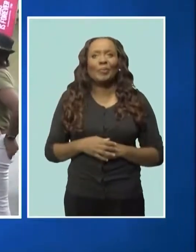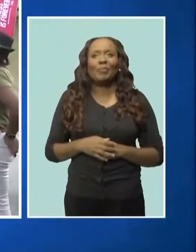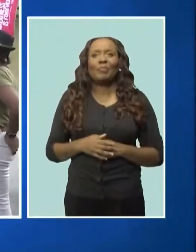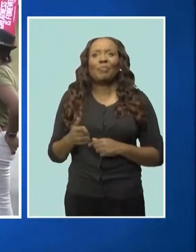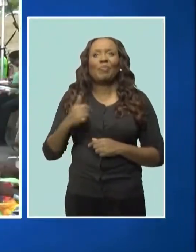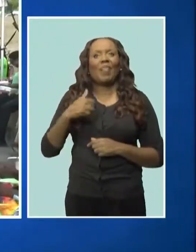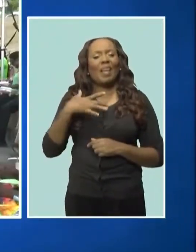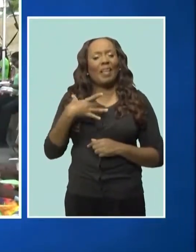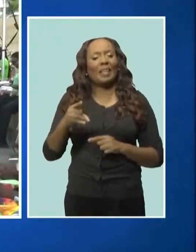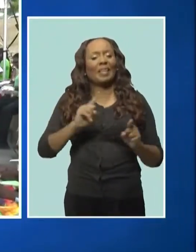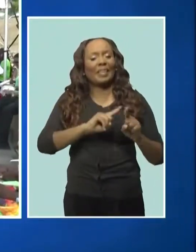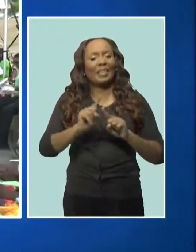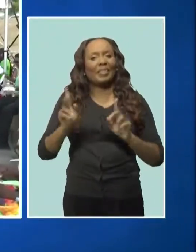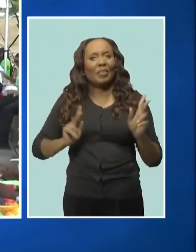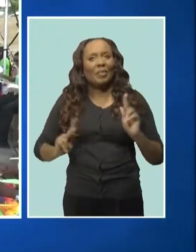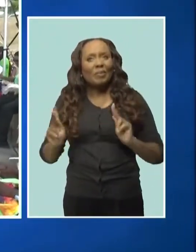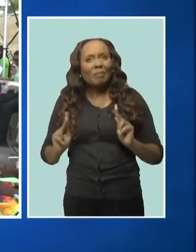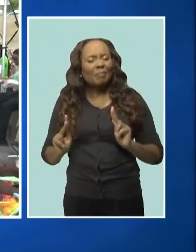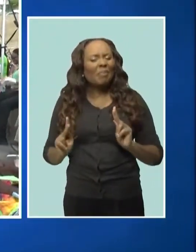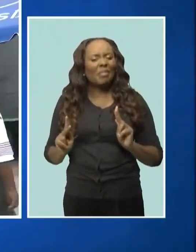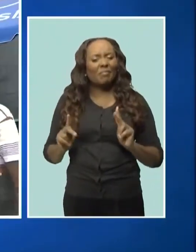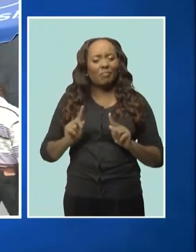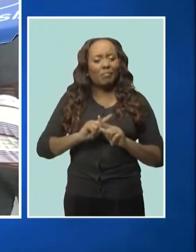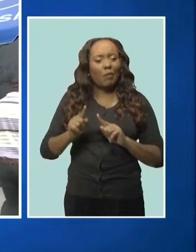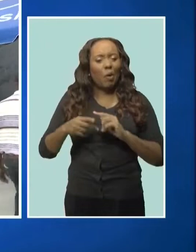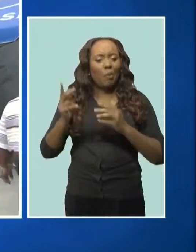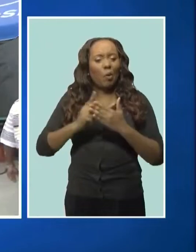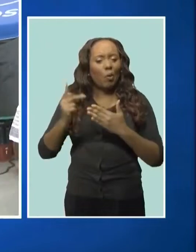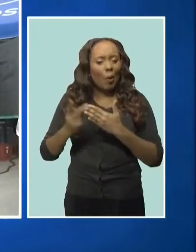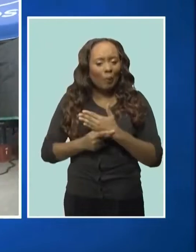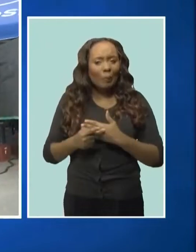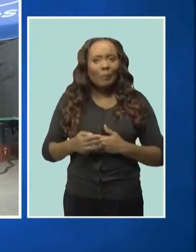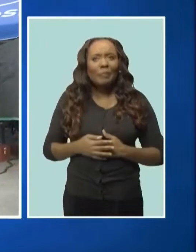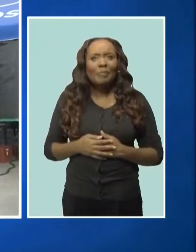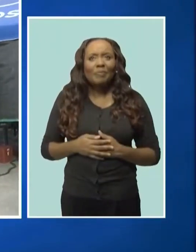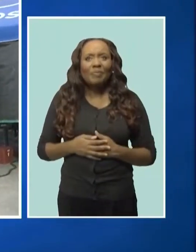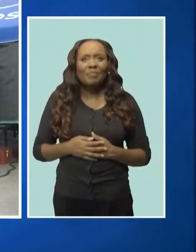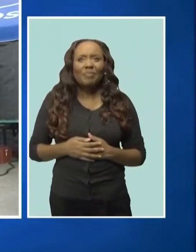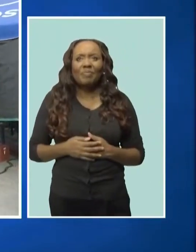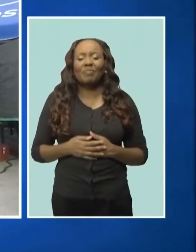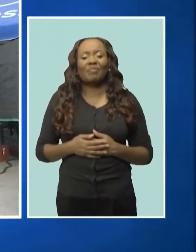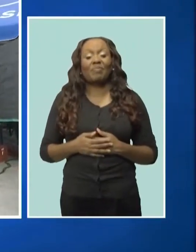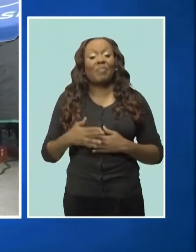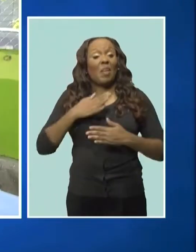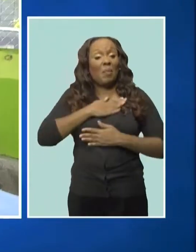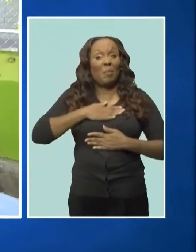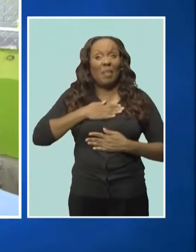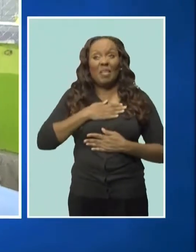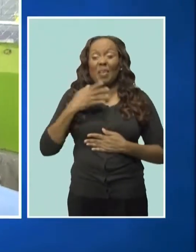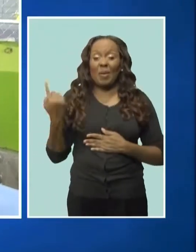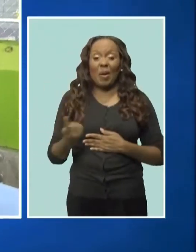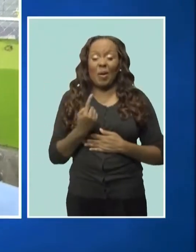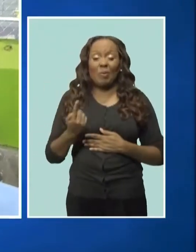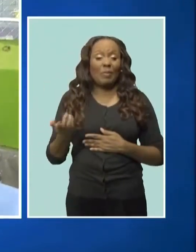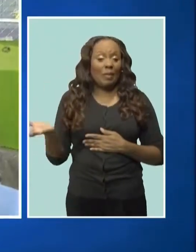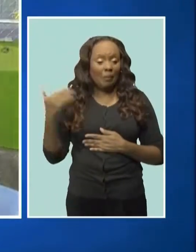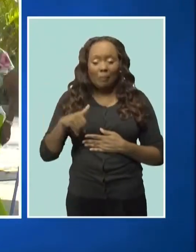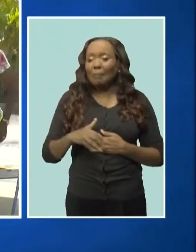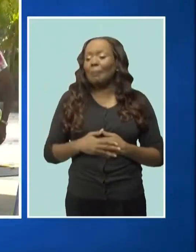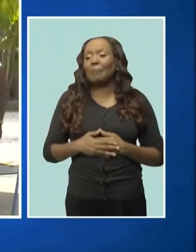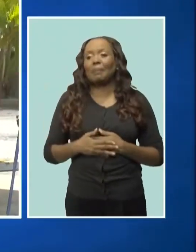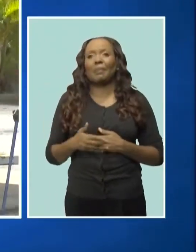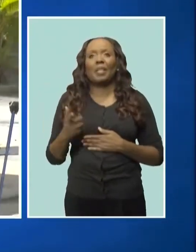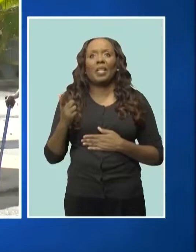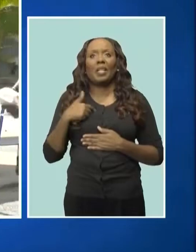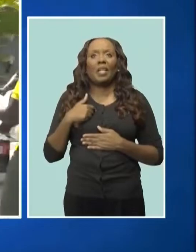Tequila. I like to listen to those. It's a pleasure of mine always coming to the Q. I enjoy it. I was doing